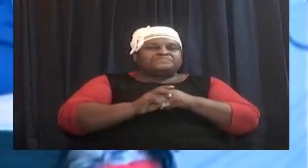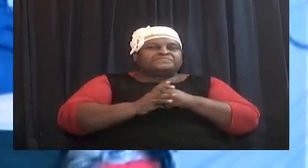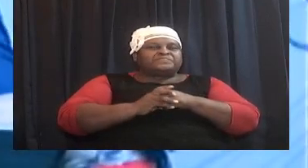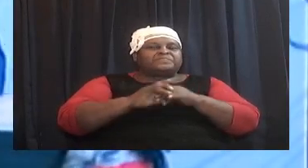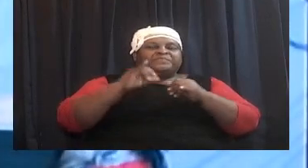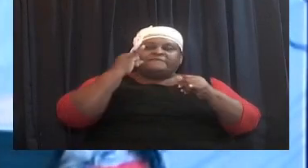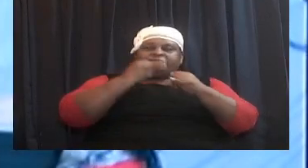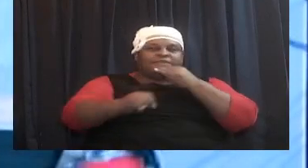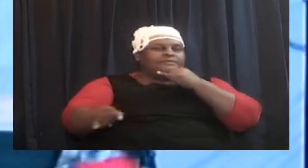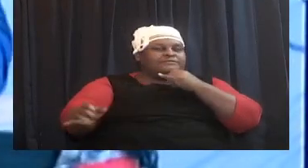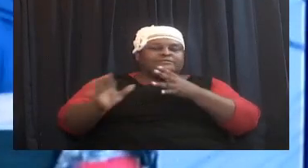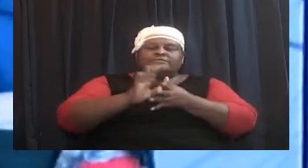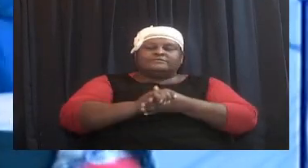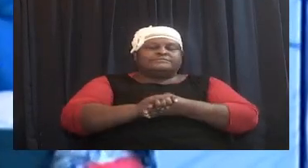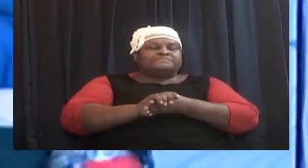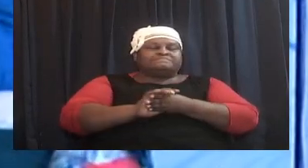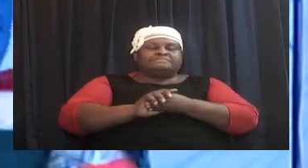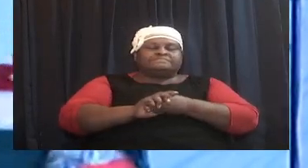finally,